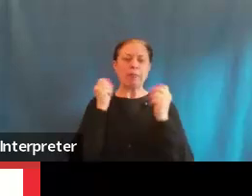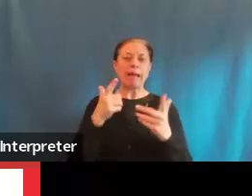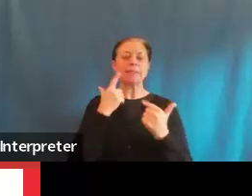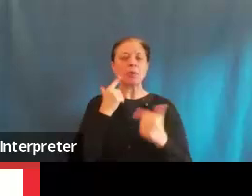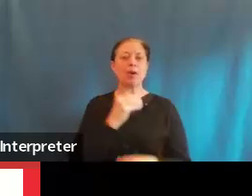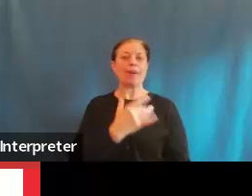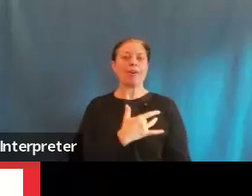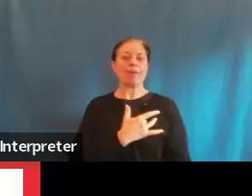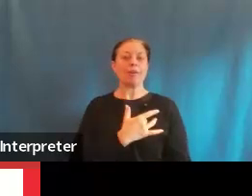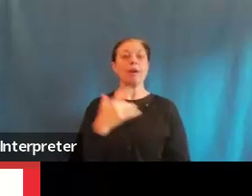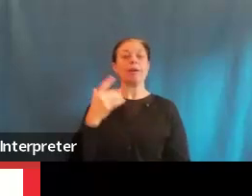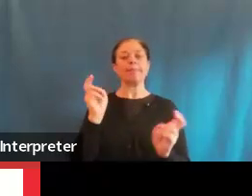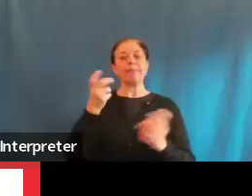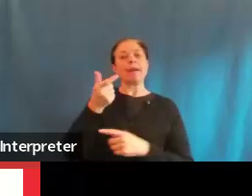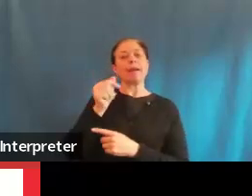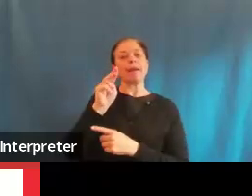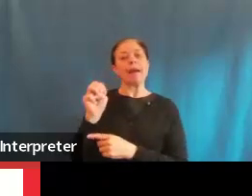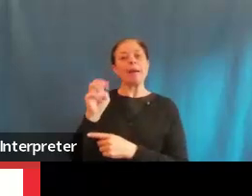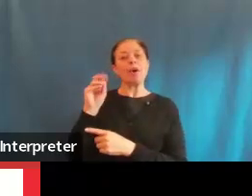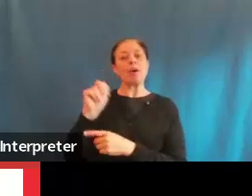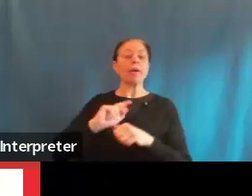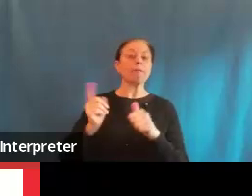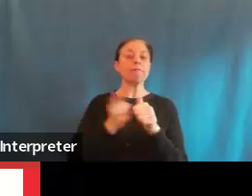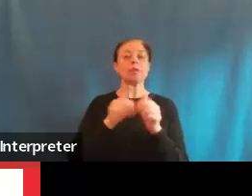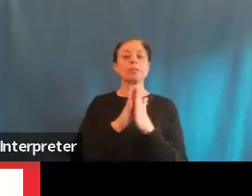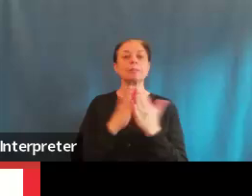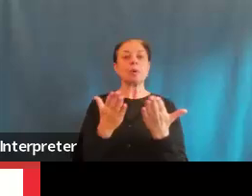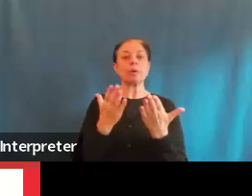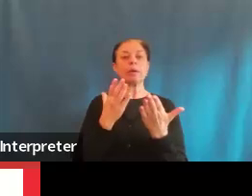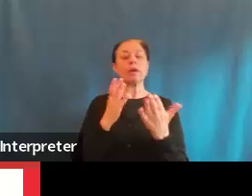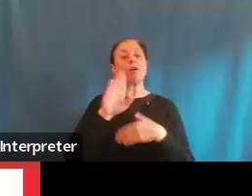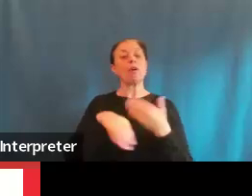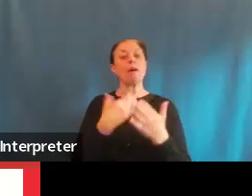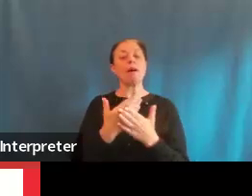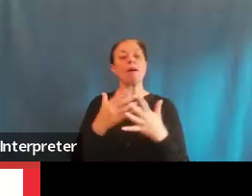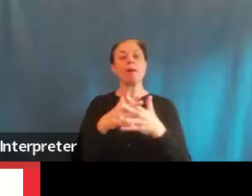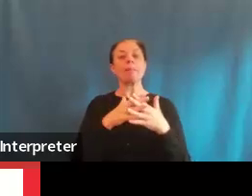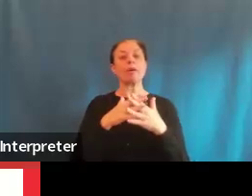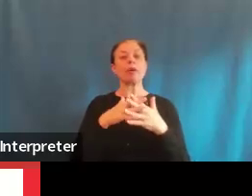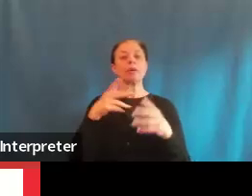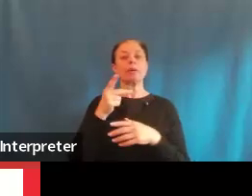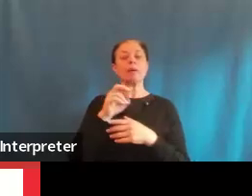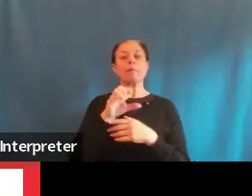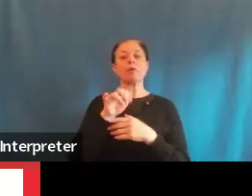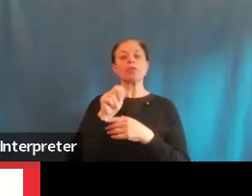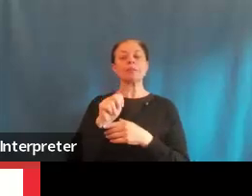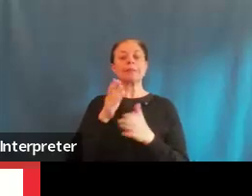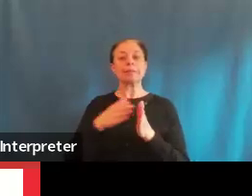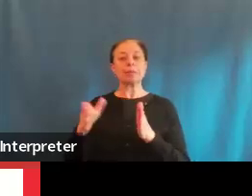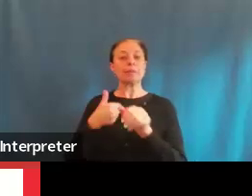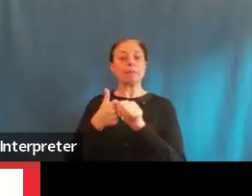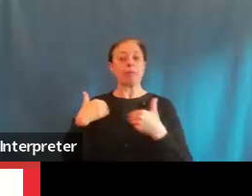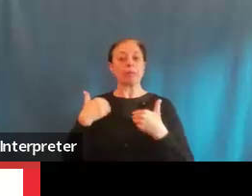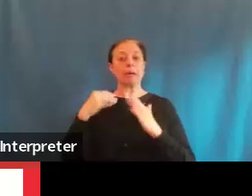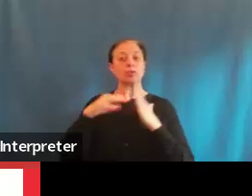and heart. Game On, this is the first book in the All-American Persian series. It follows a young